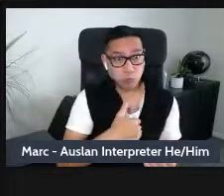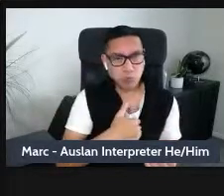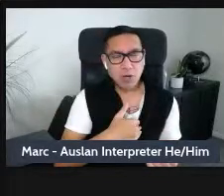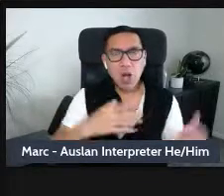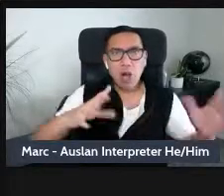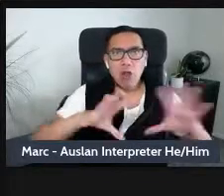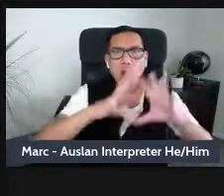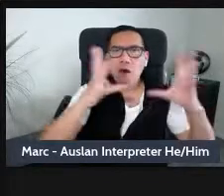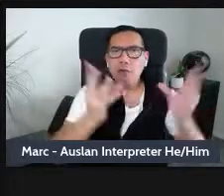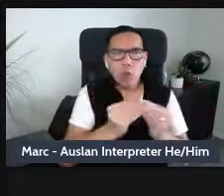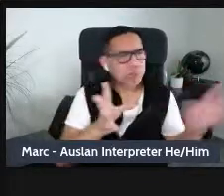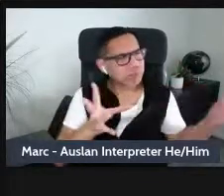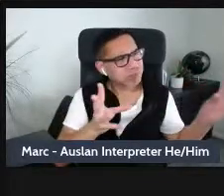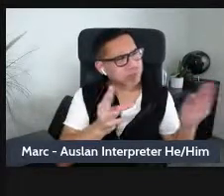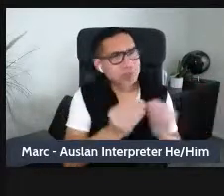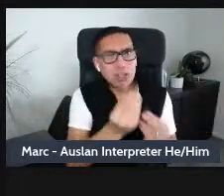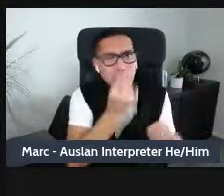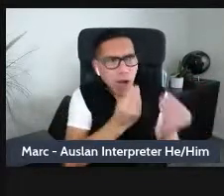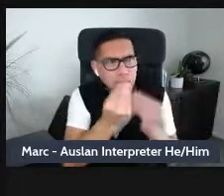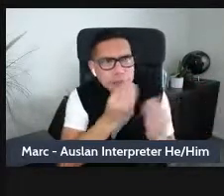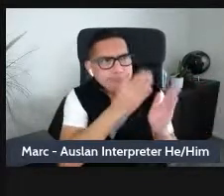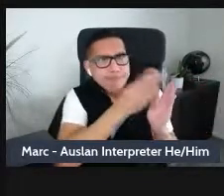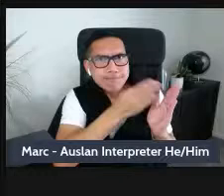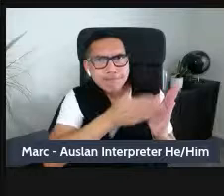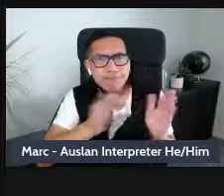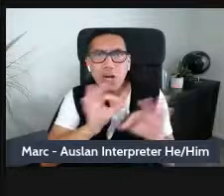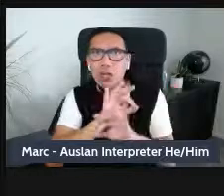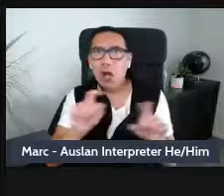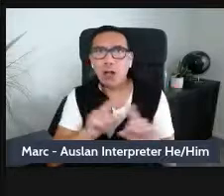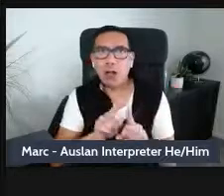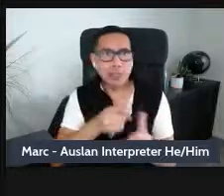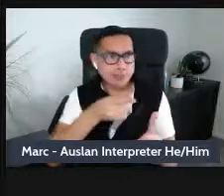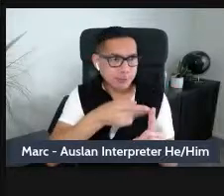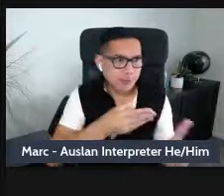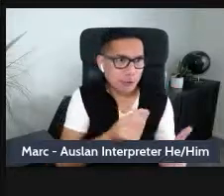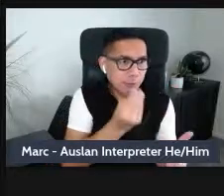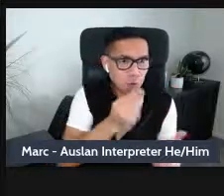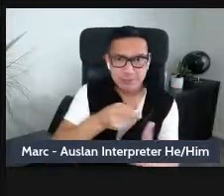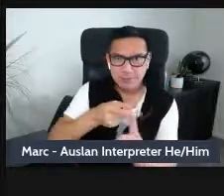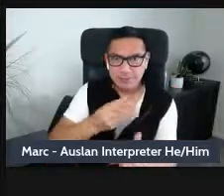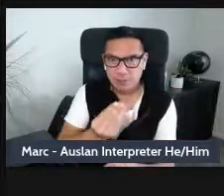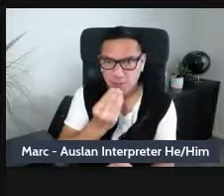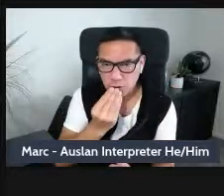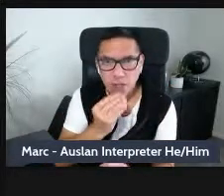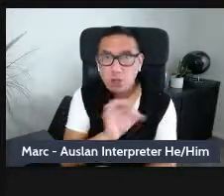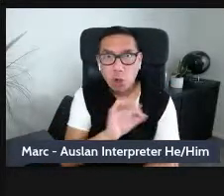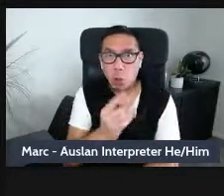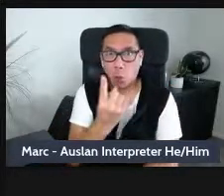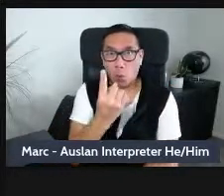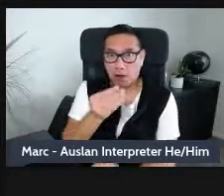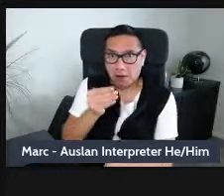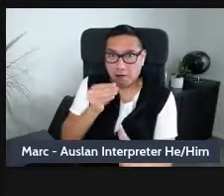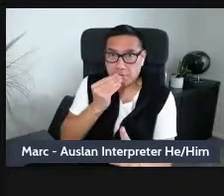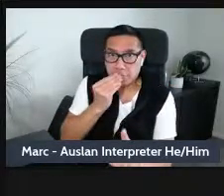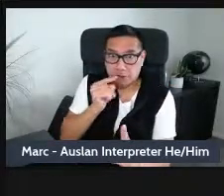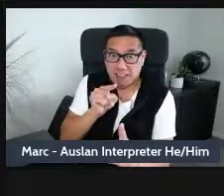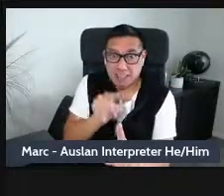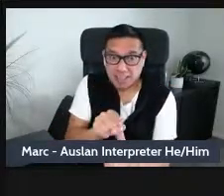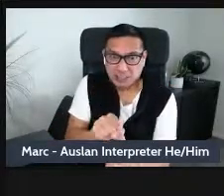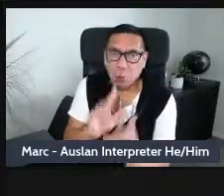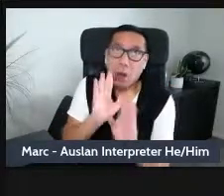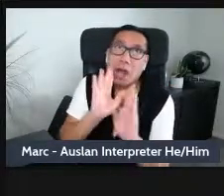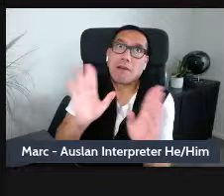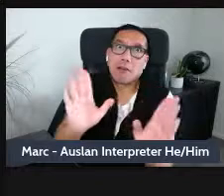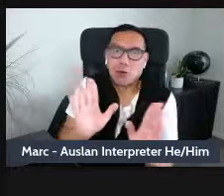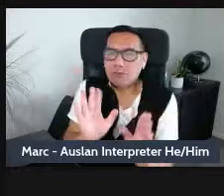pattern. So not necessarily individual foods. There's no one food that's going to be the wonder drug, unfortunately. It's all about